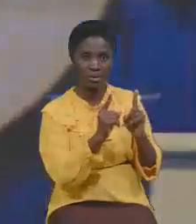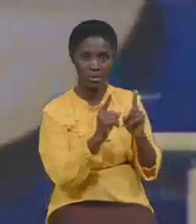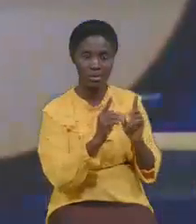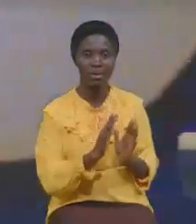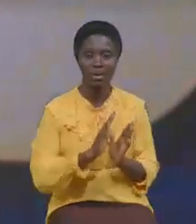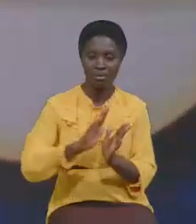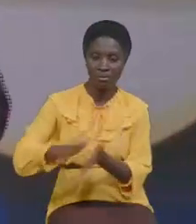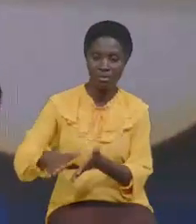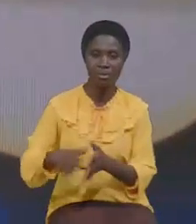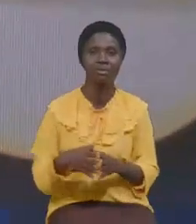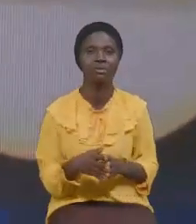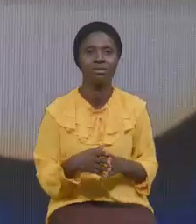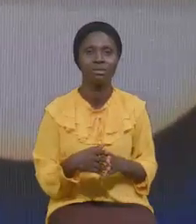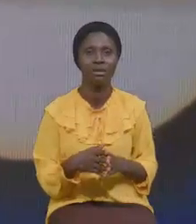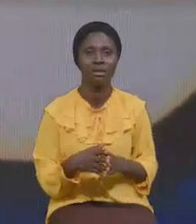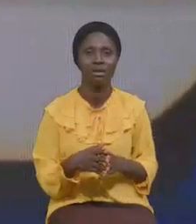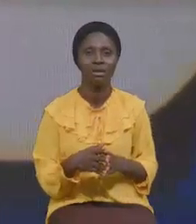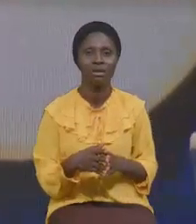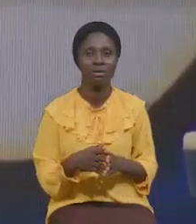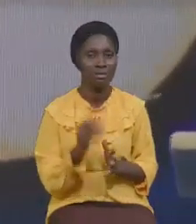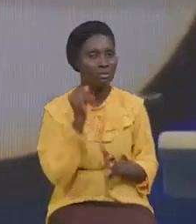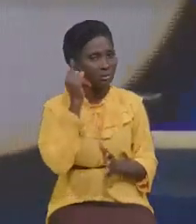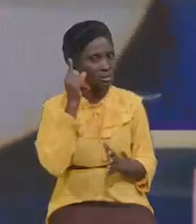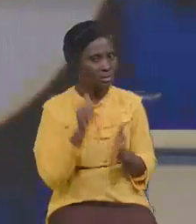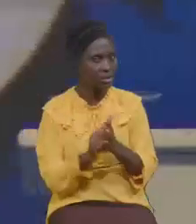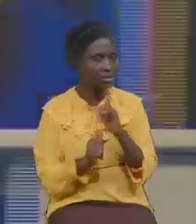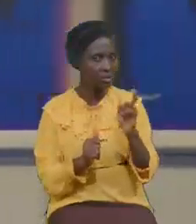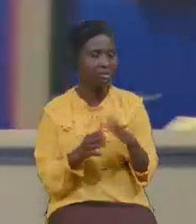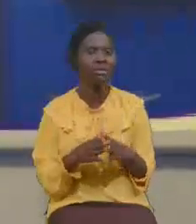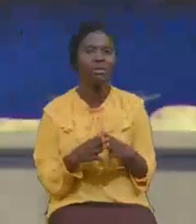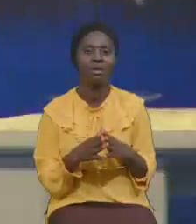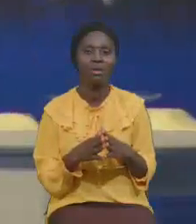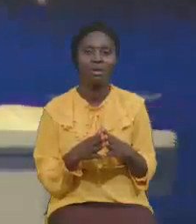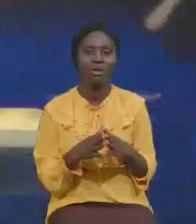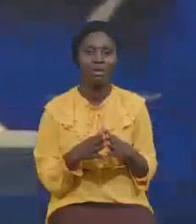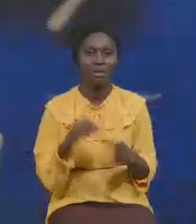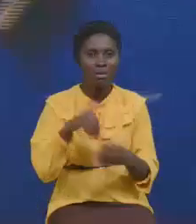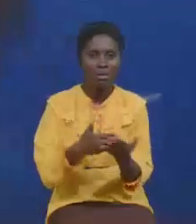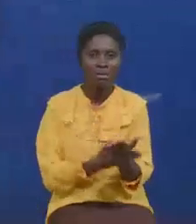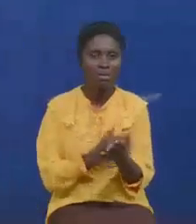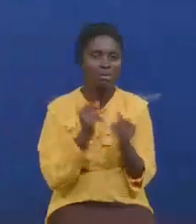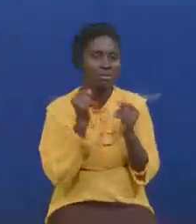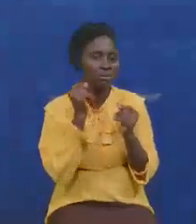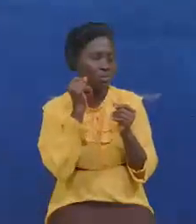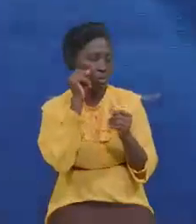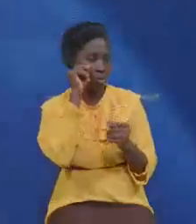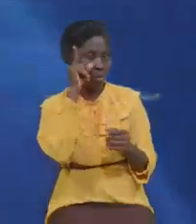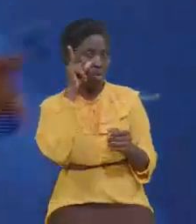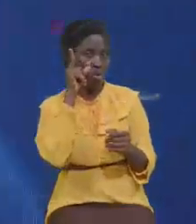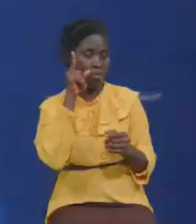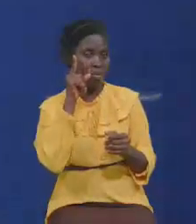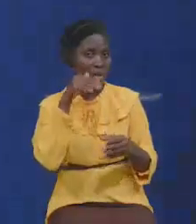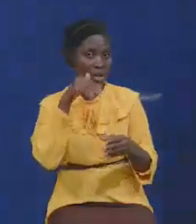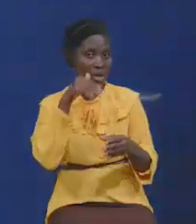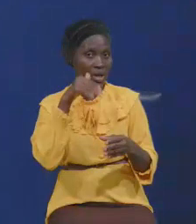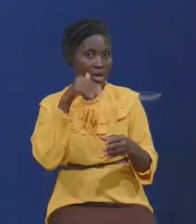laying aside. You understand that? In the morning you wake up in the natural.